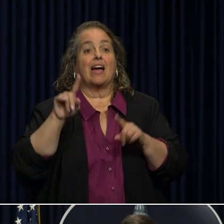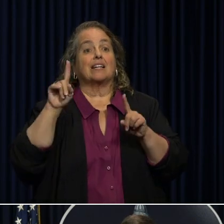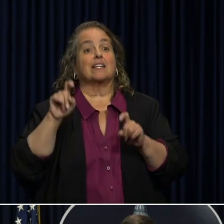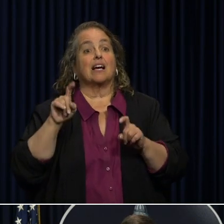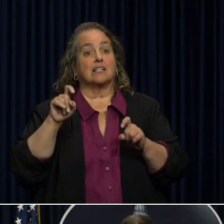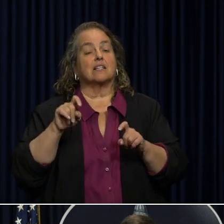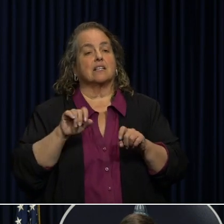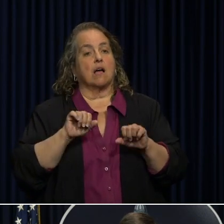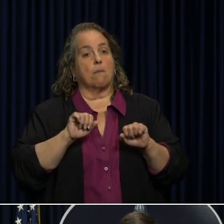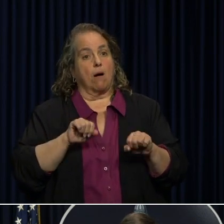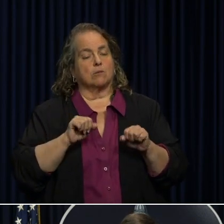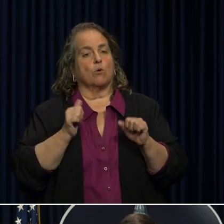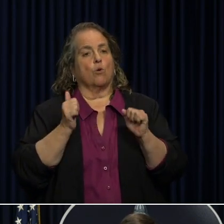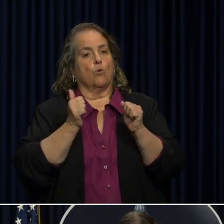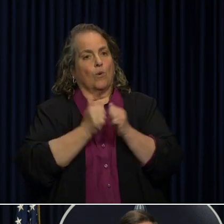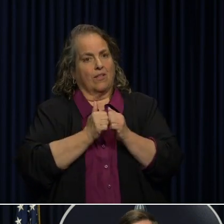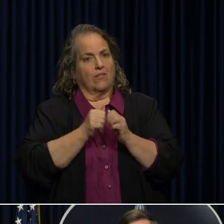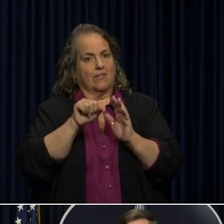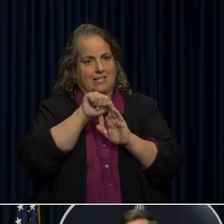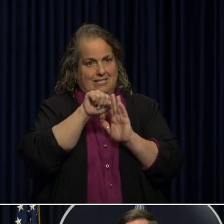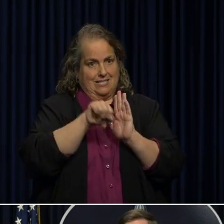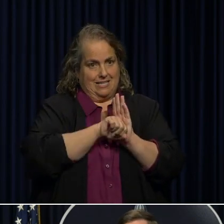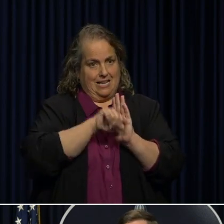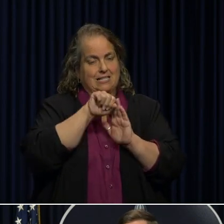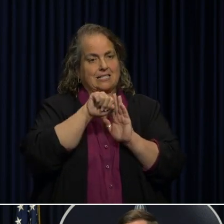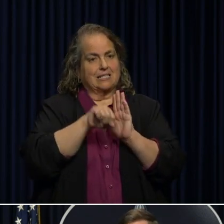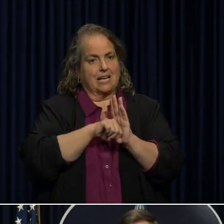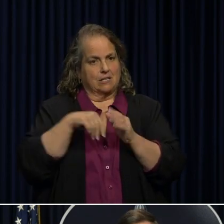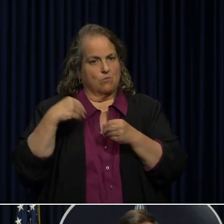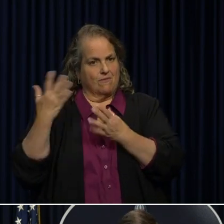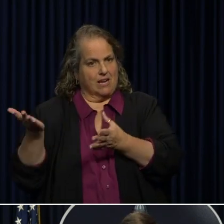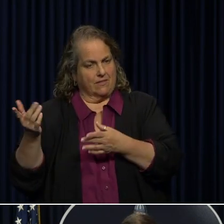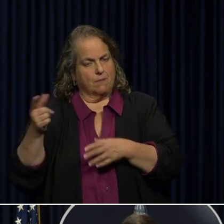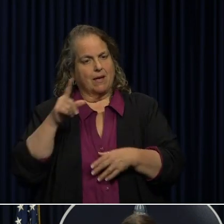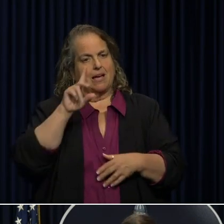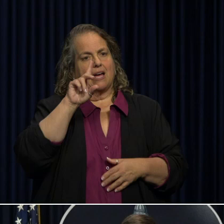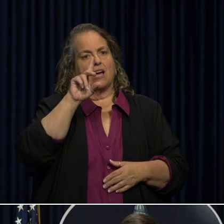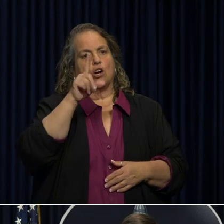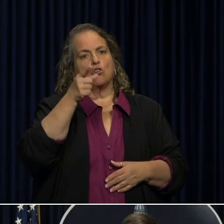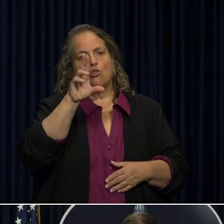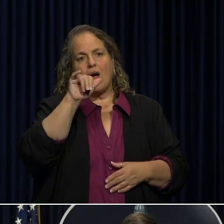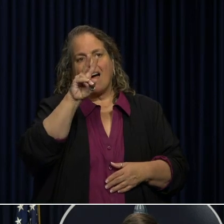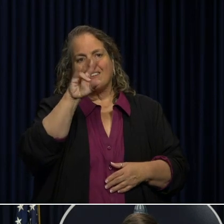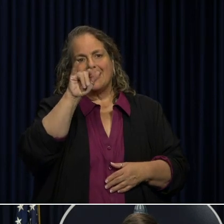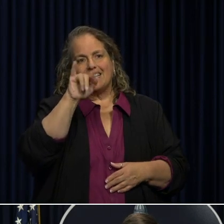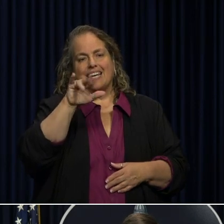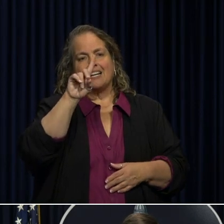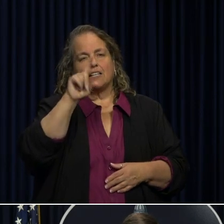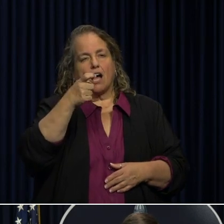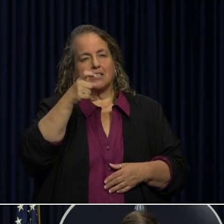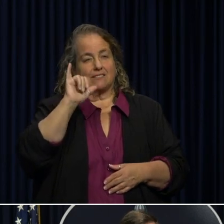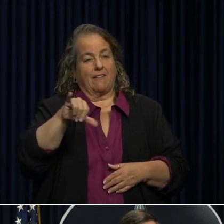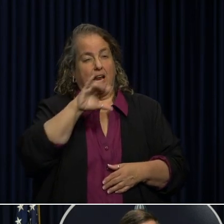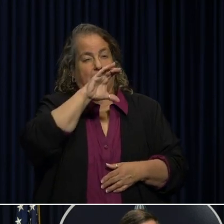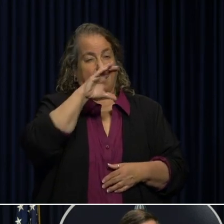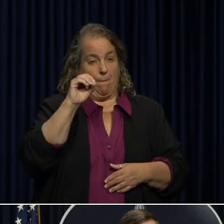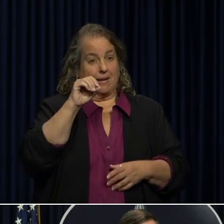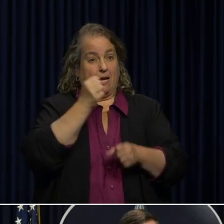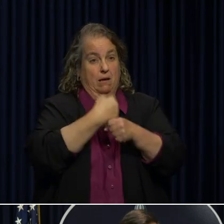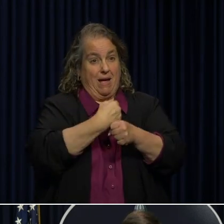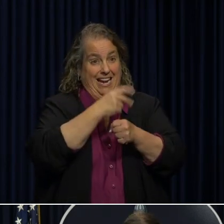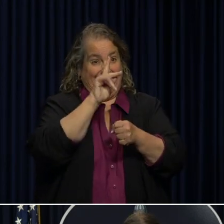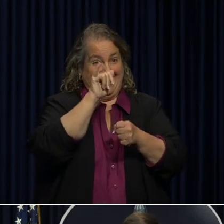possible with the state. We are providing them gravity diagnostic kits, and they're able to use